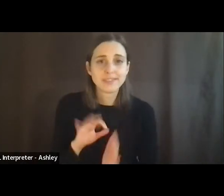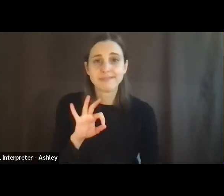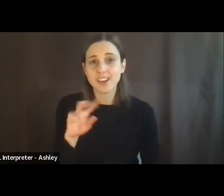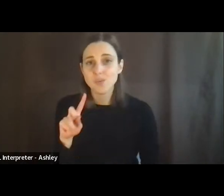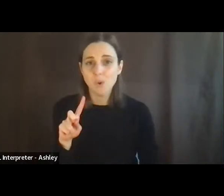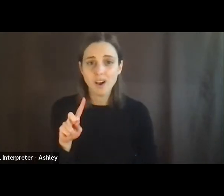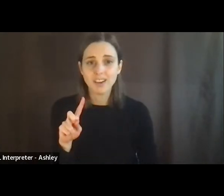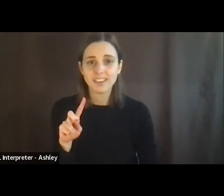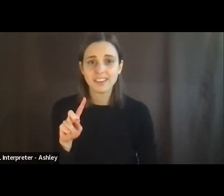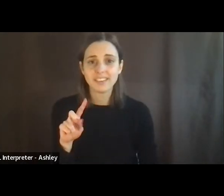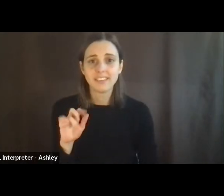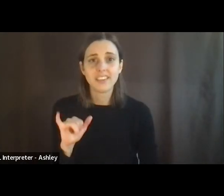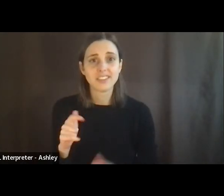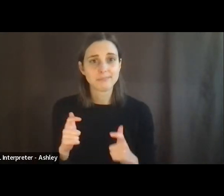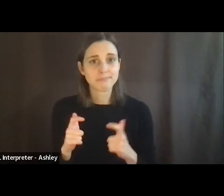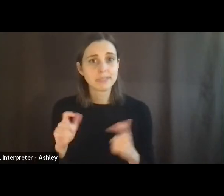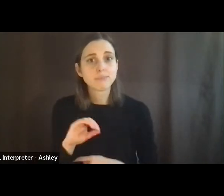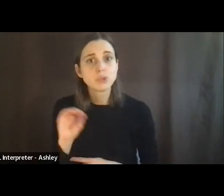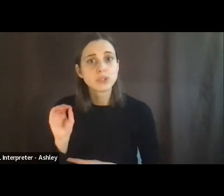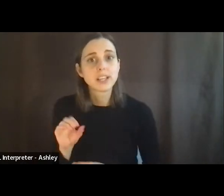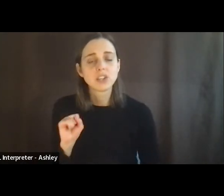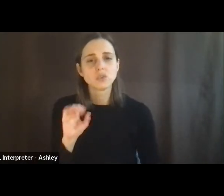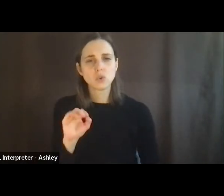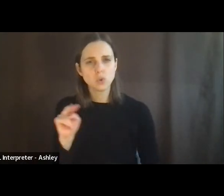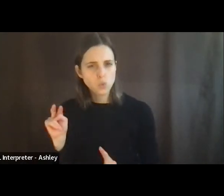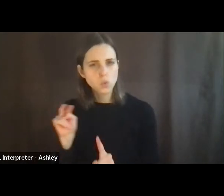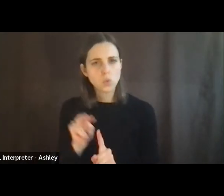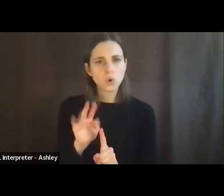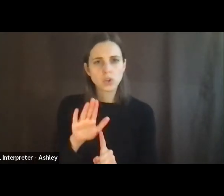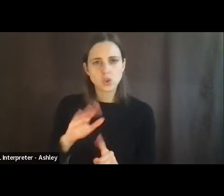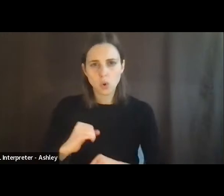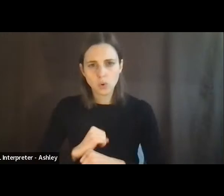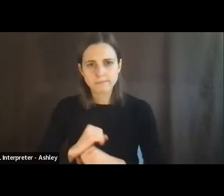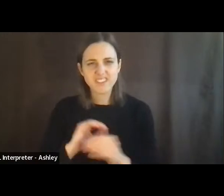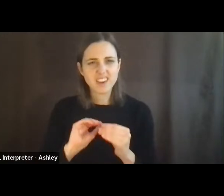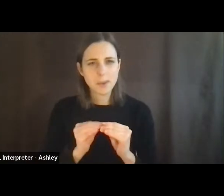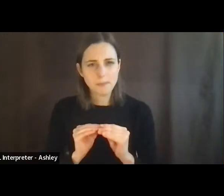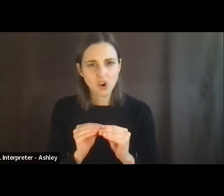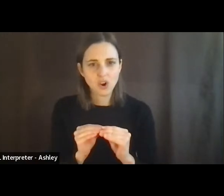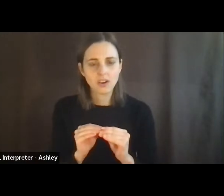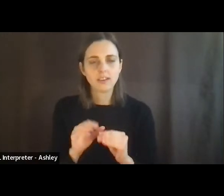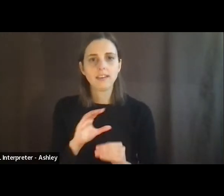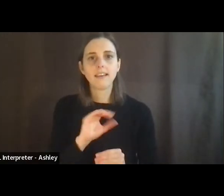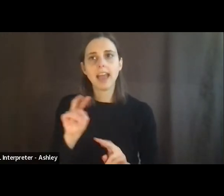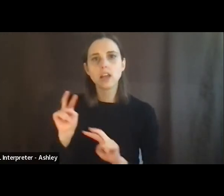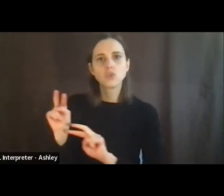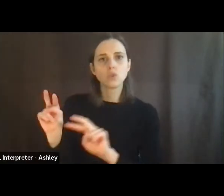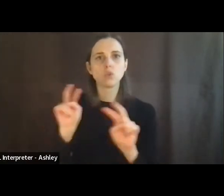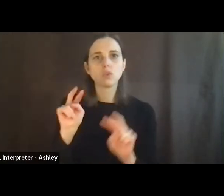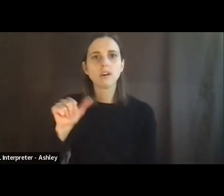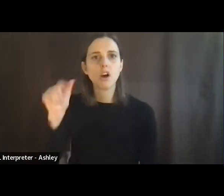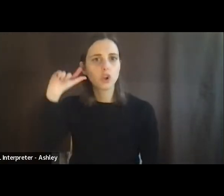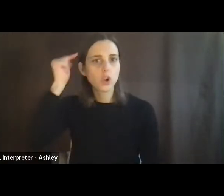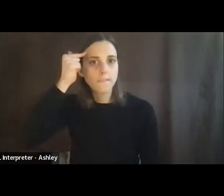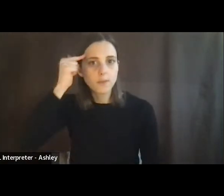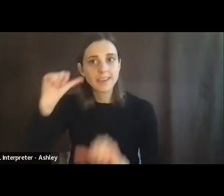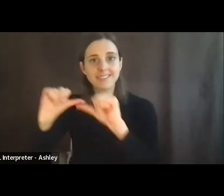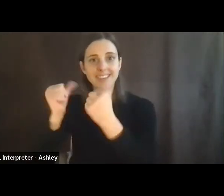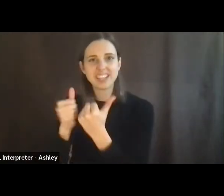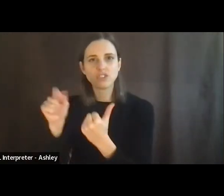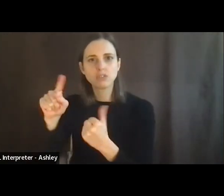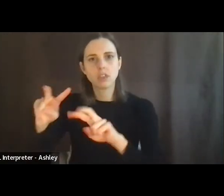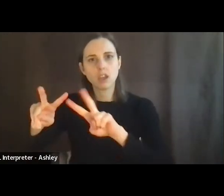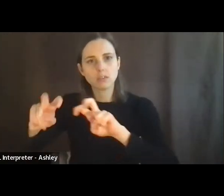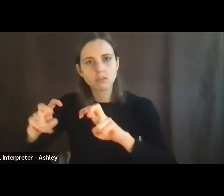the quick stat that you took, and if you look at any of the government entities that do a deeper dive, or if you look at the